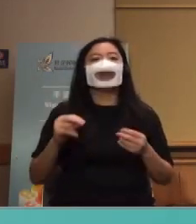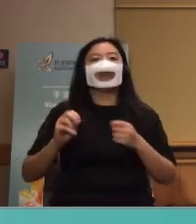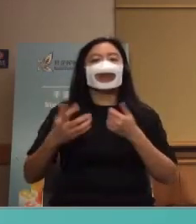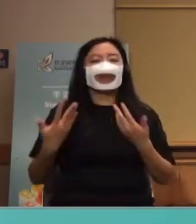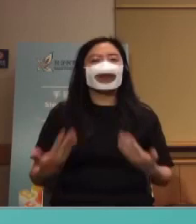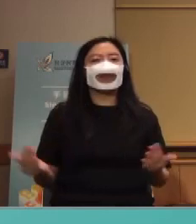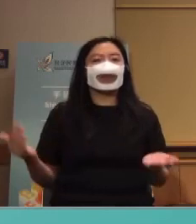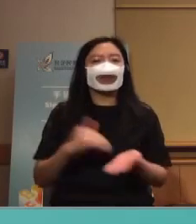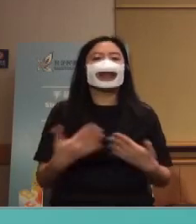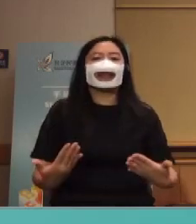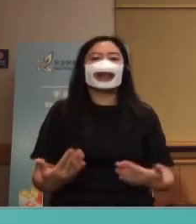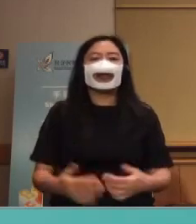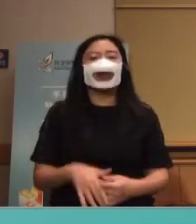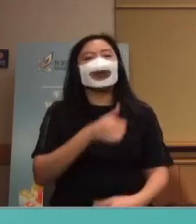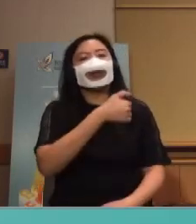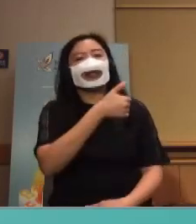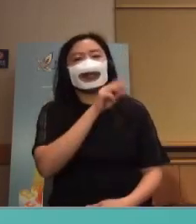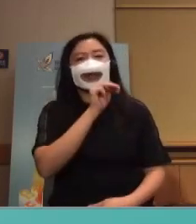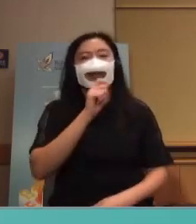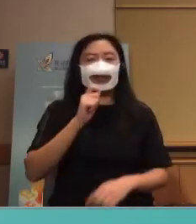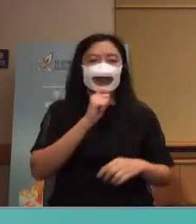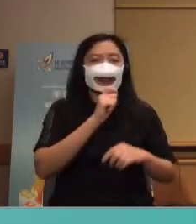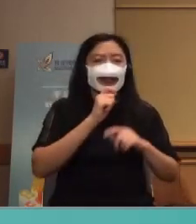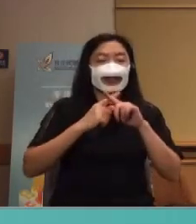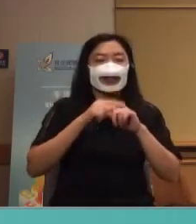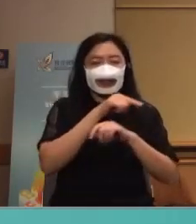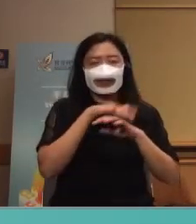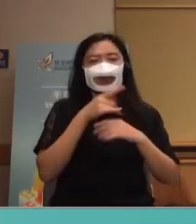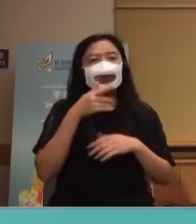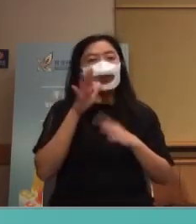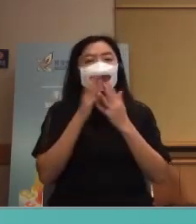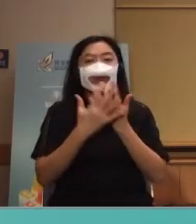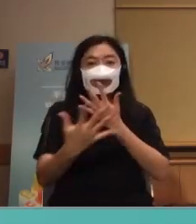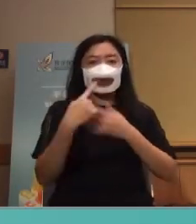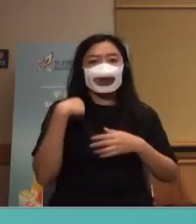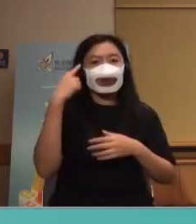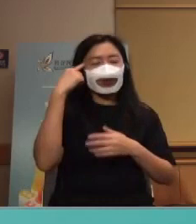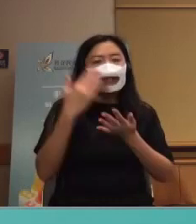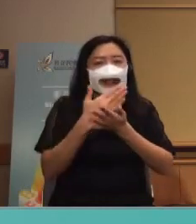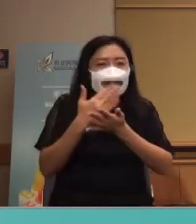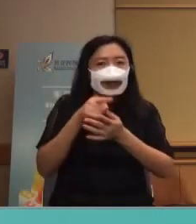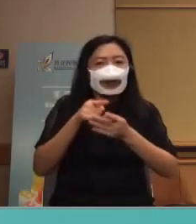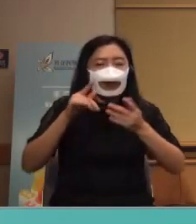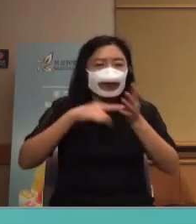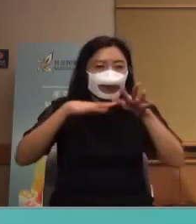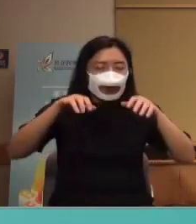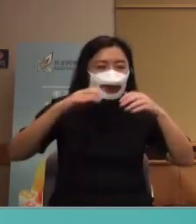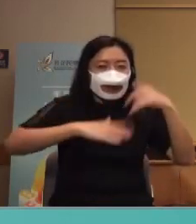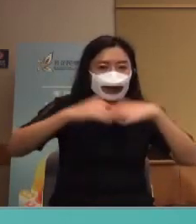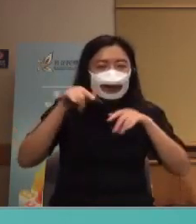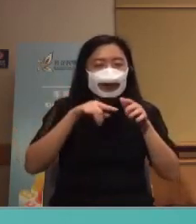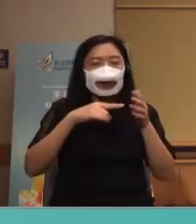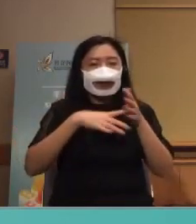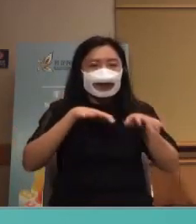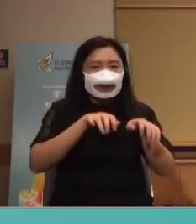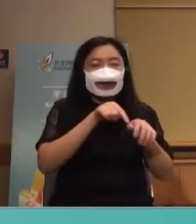think for people who are in the audience that are looking to use Web3 technologies to create social good, you can definitely see the mirroring